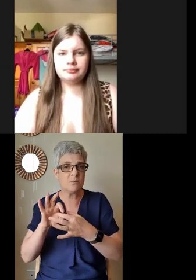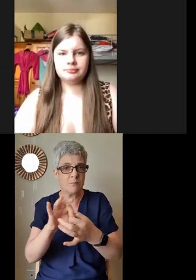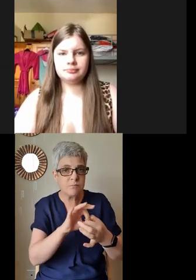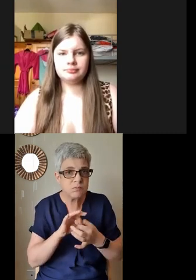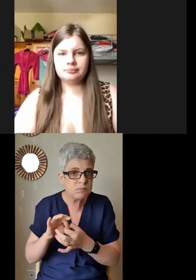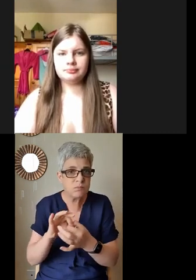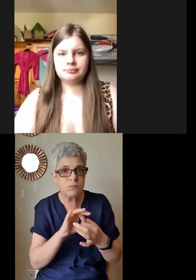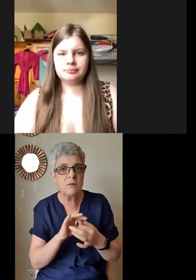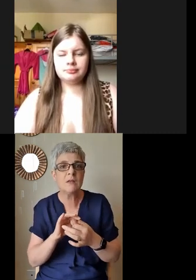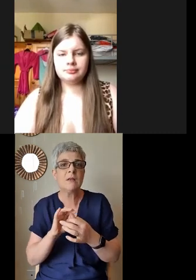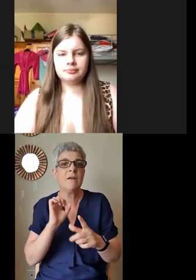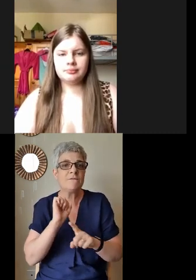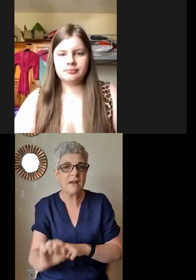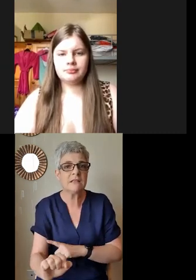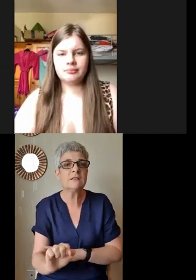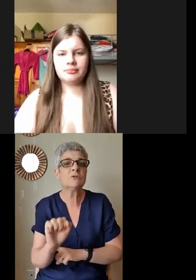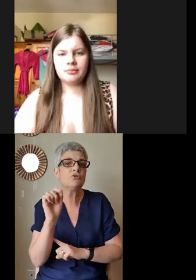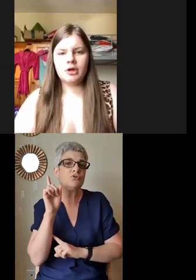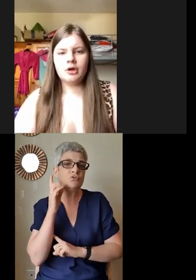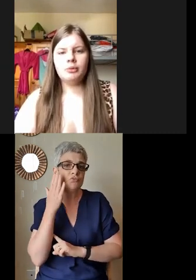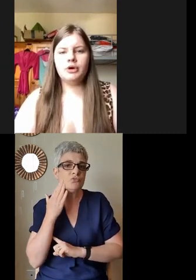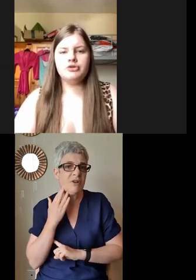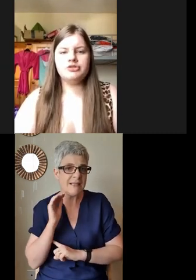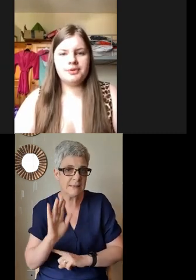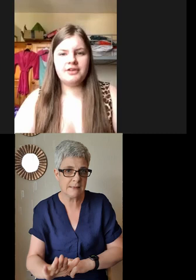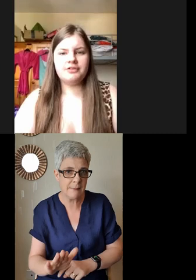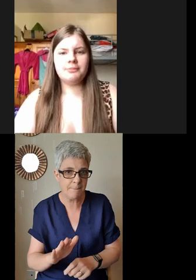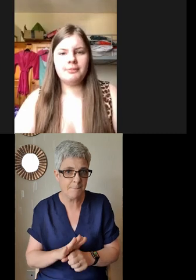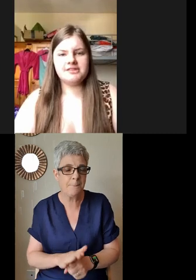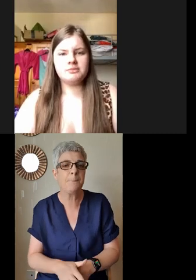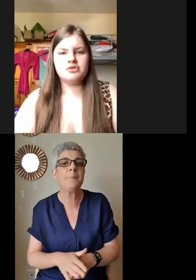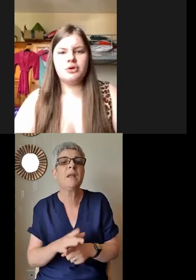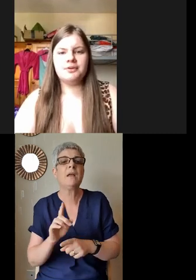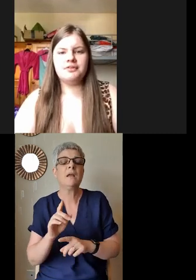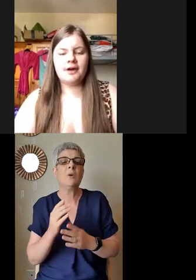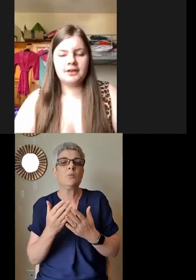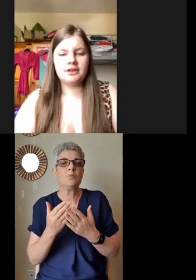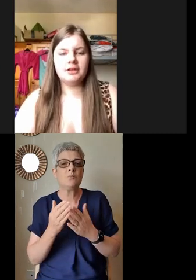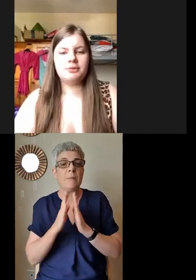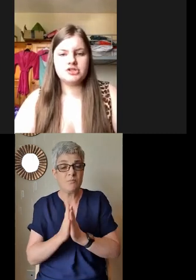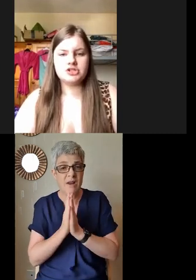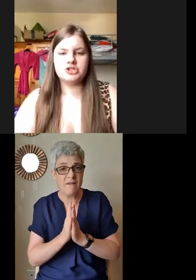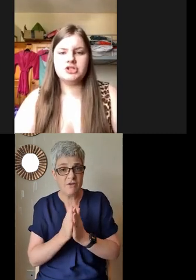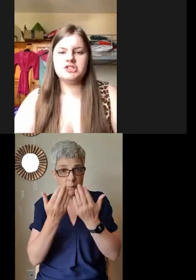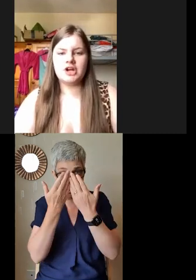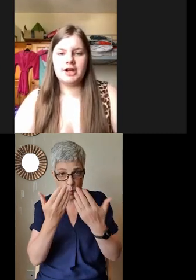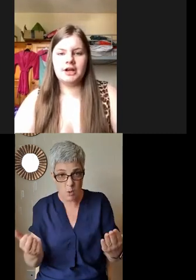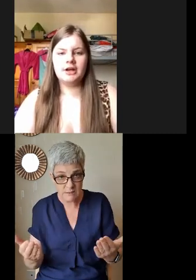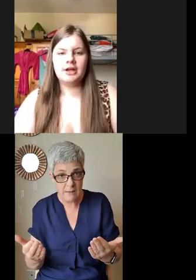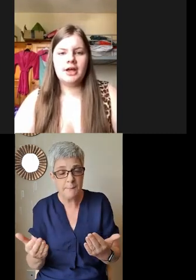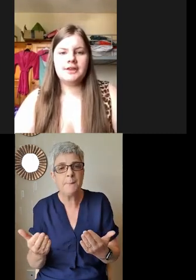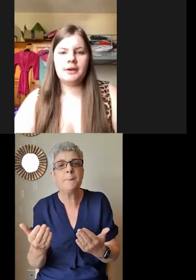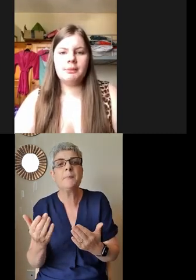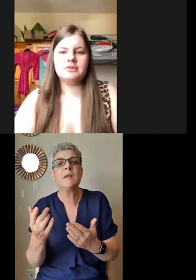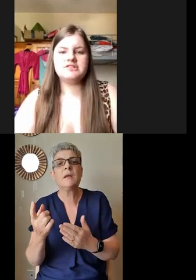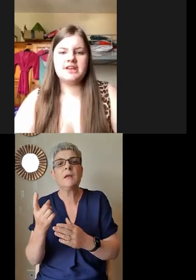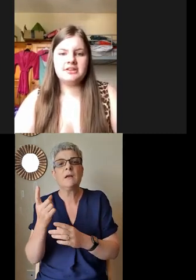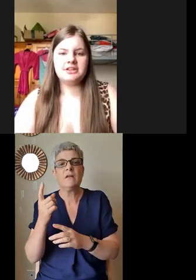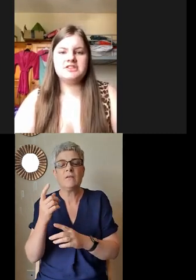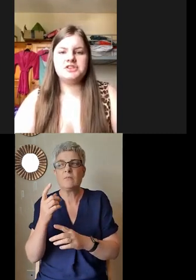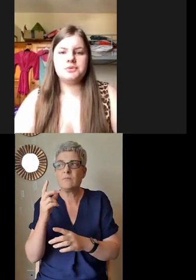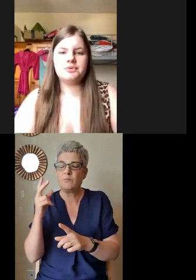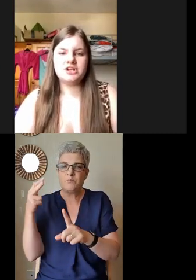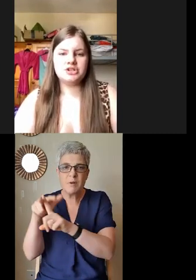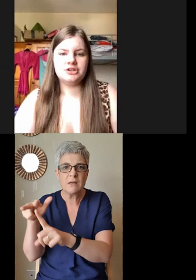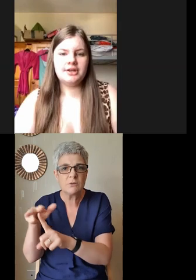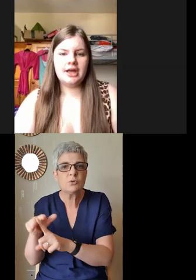against systematic racism. We also pray for the Muslims who are being violently persecuted in China, that we would stand